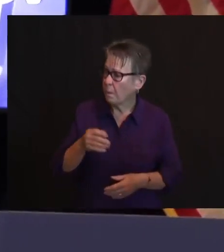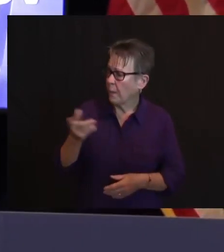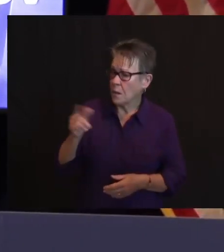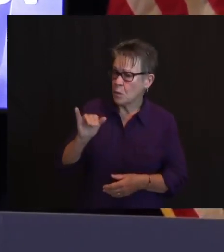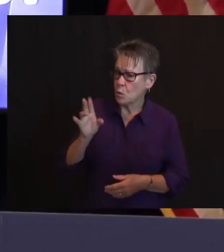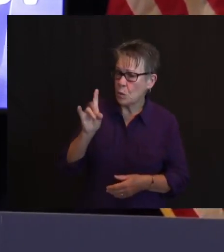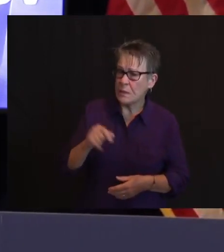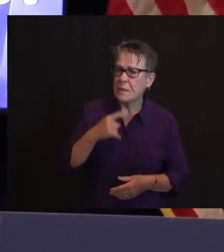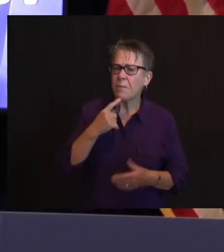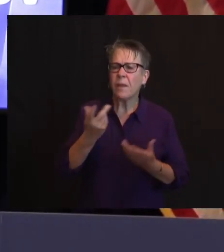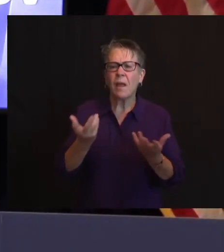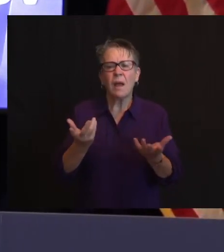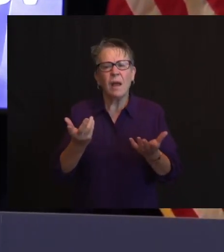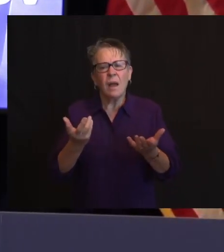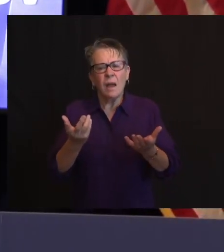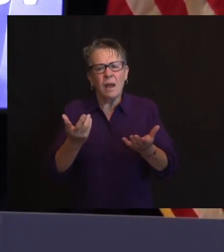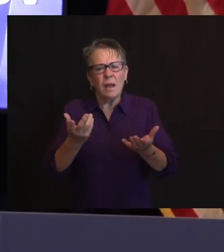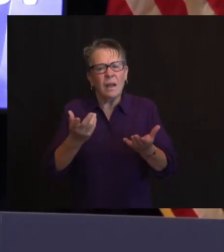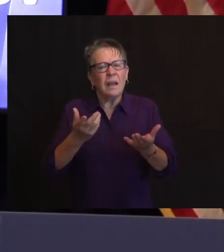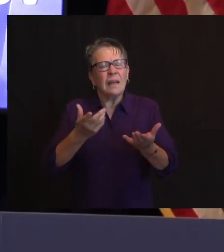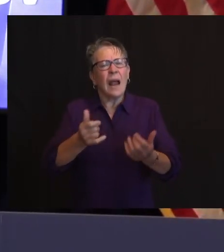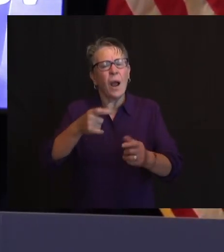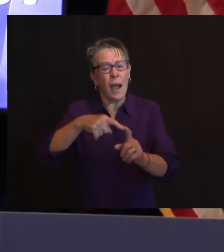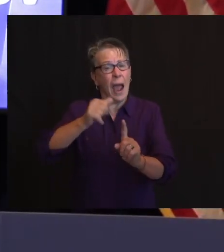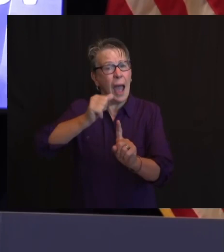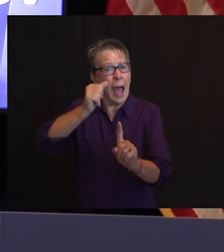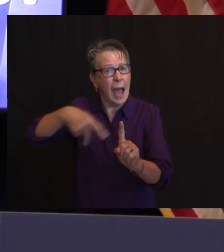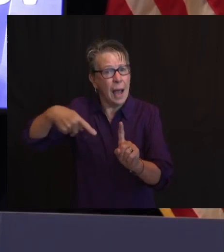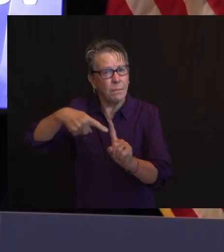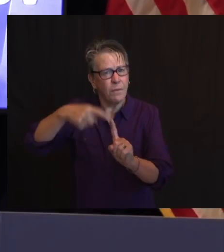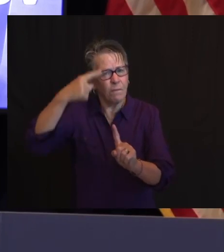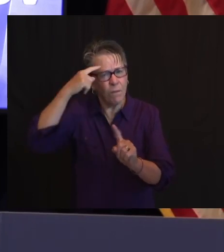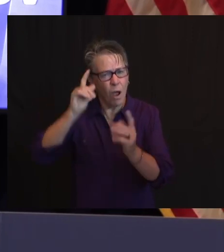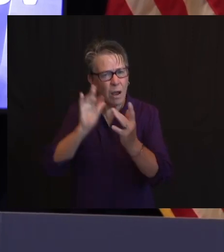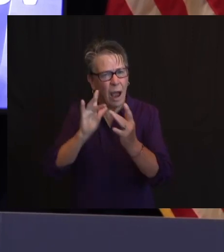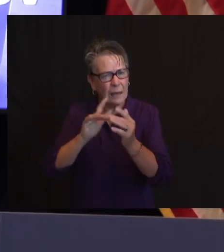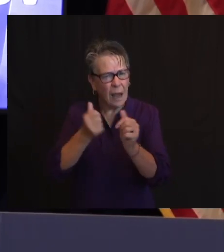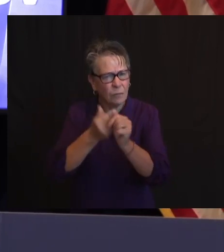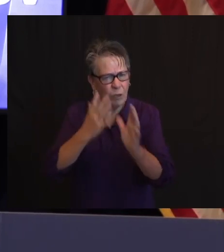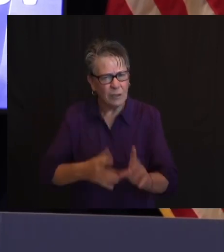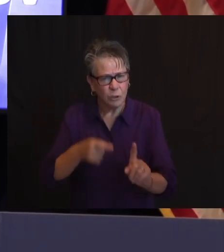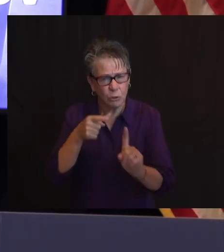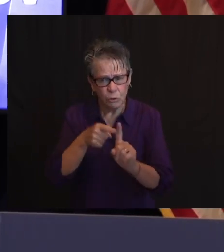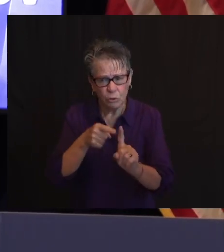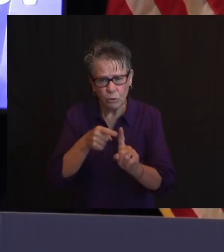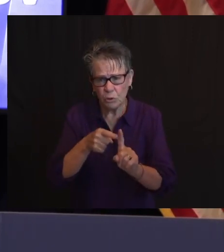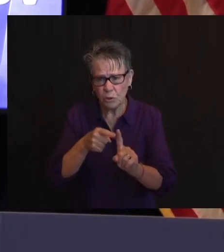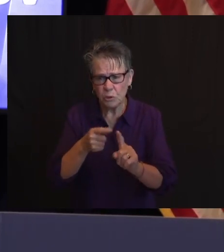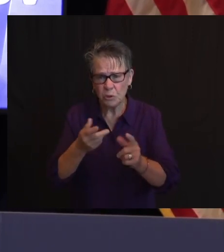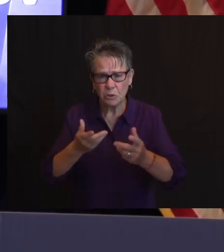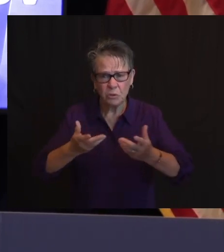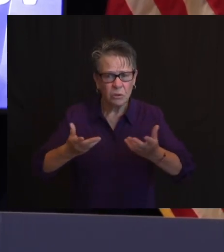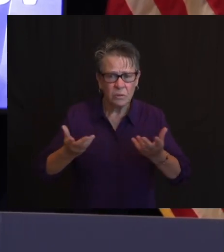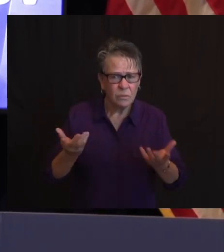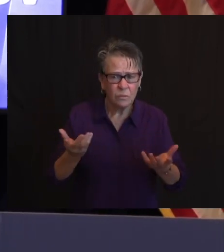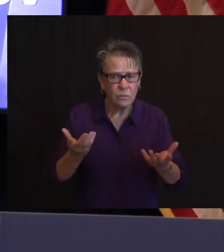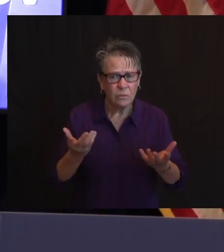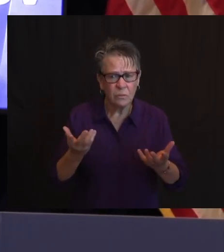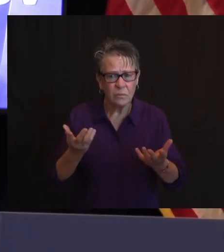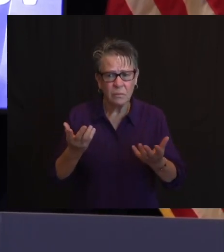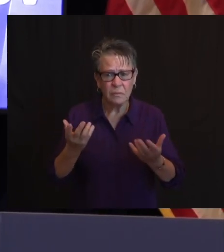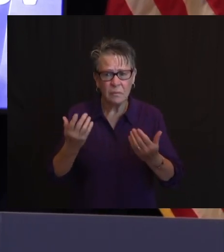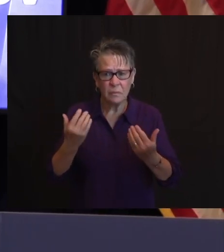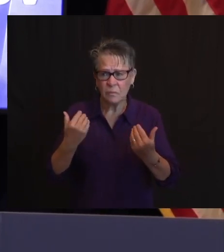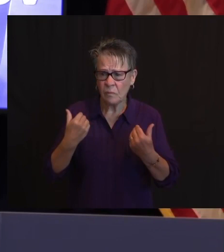digital app. I don't have a full report. It was reported to me this morning that they're working out some bugs, and we hope within the next 2